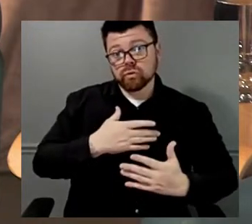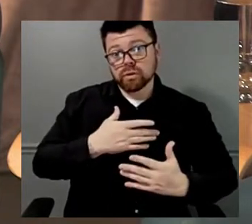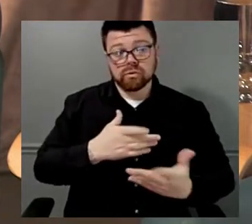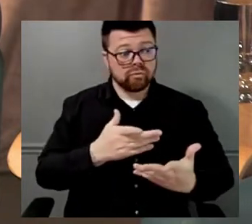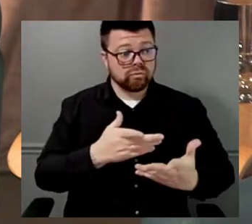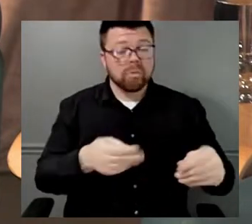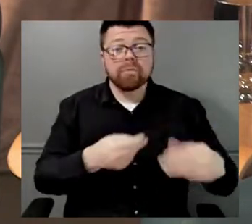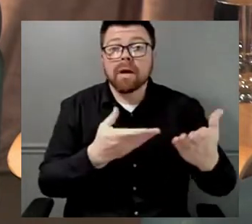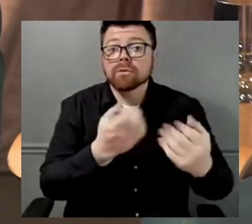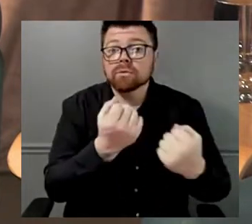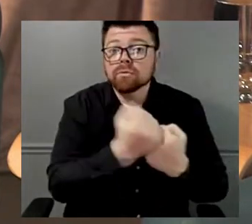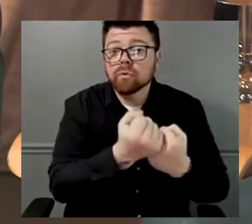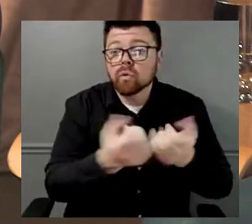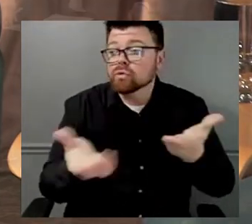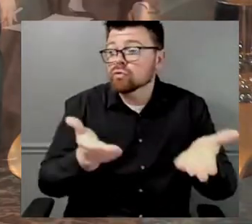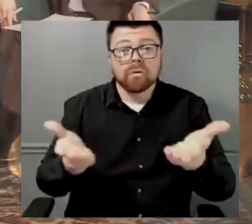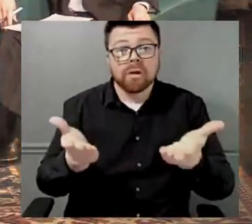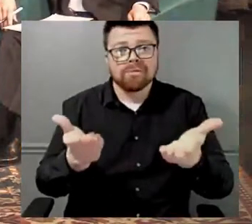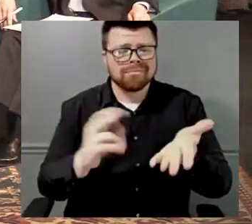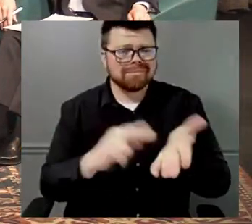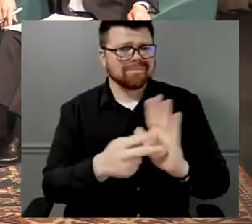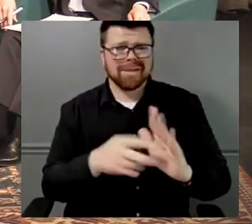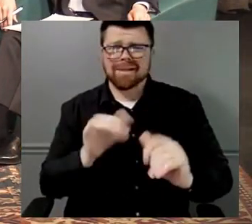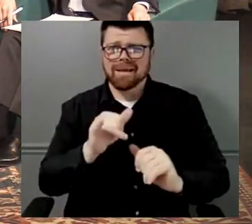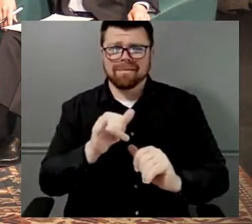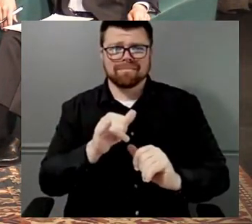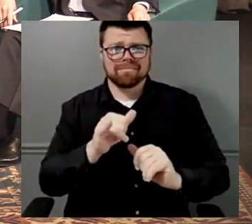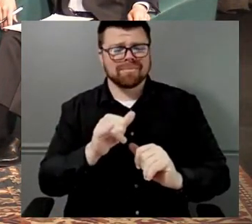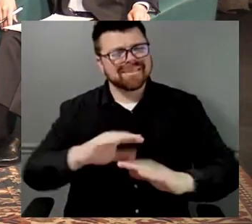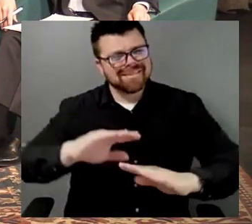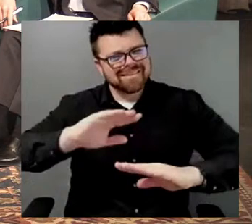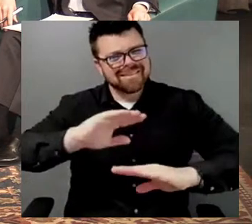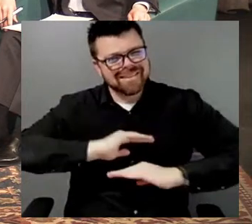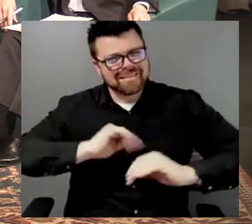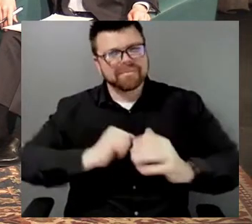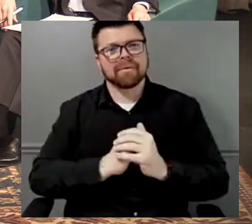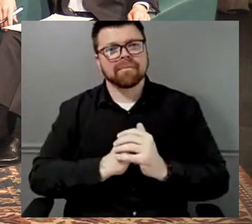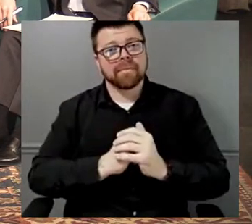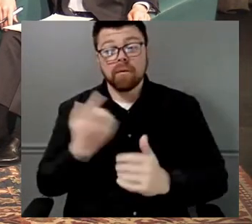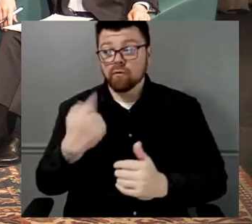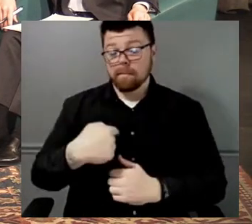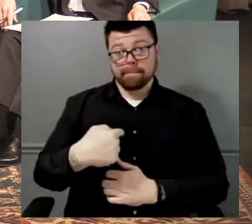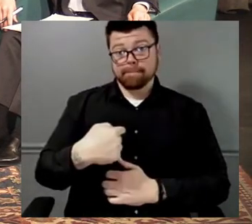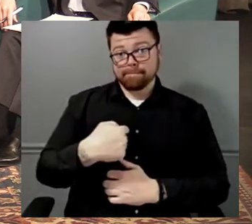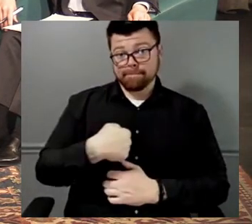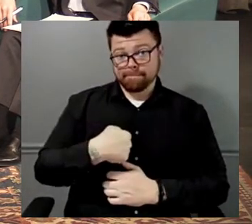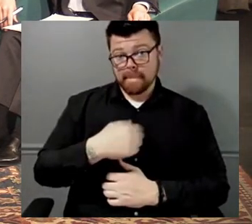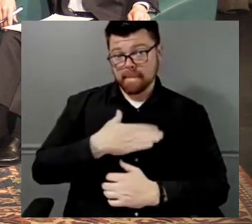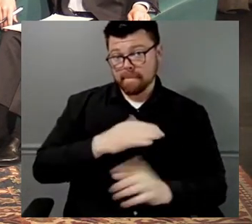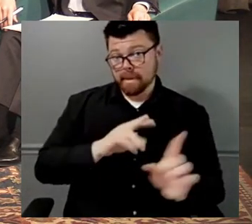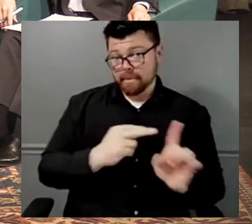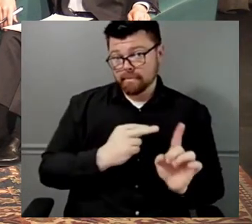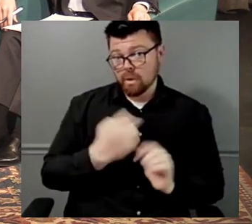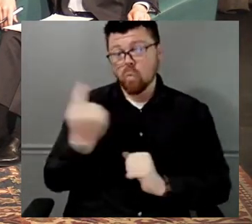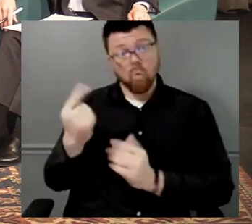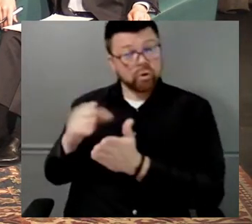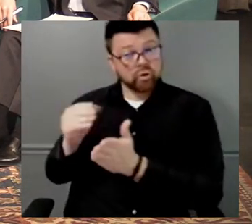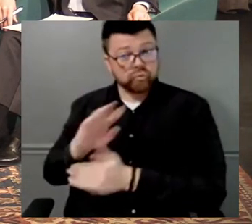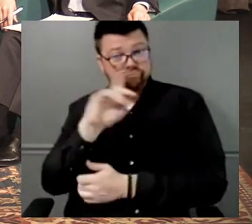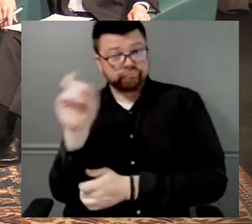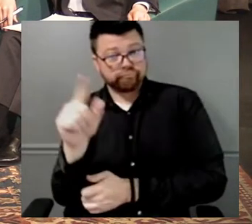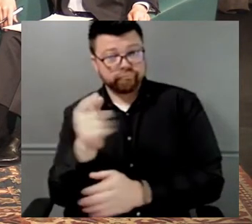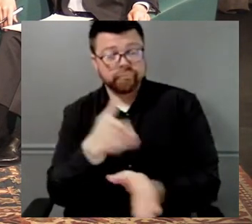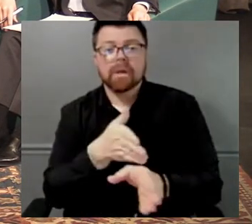itself will provide meaning. And so for me, that, and one of the students was asking about